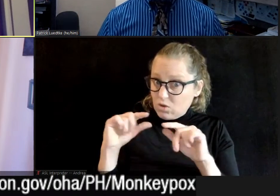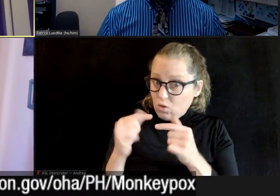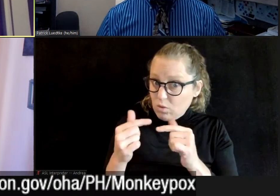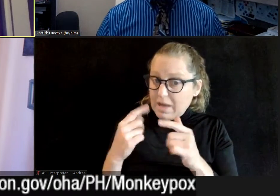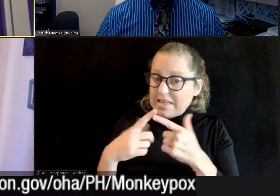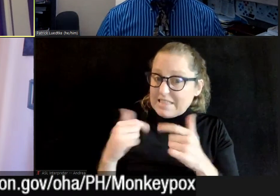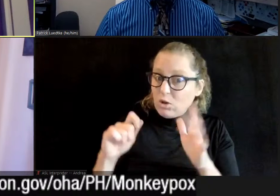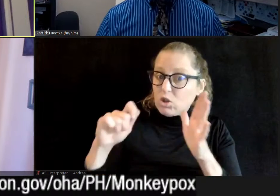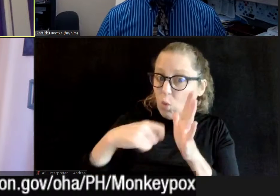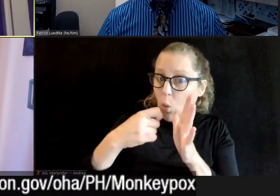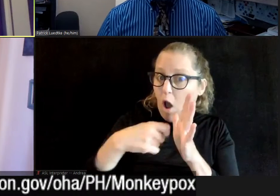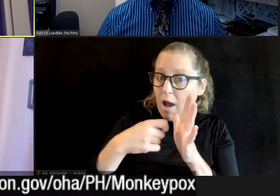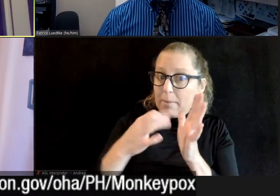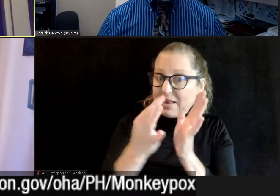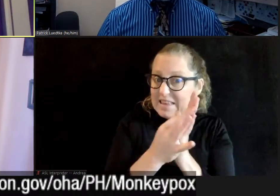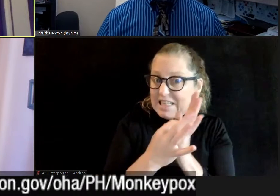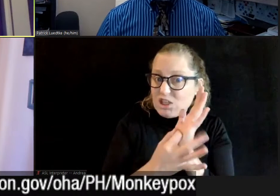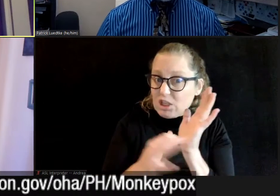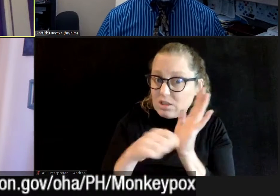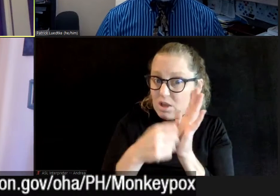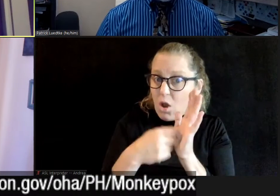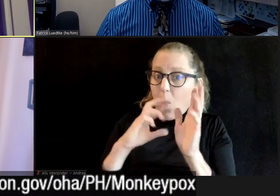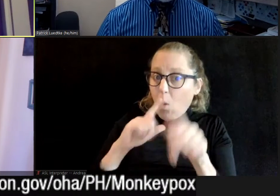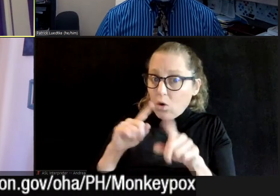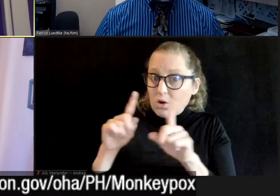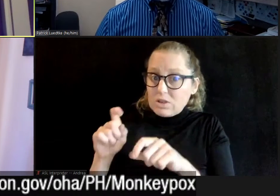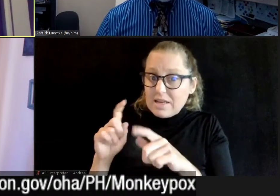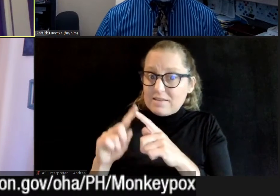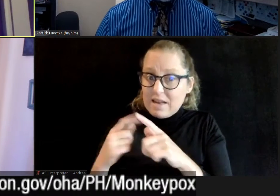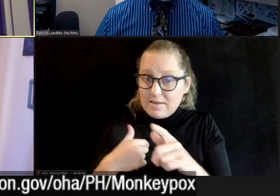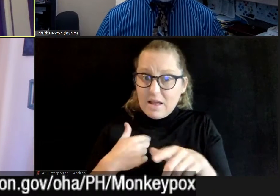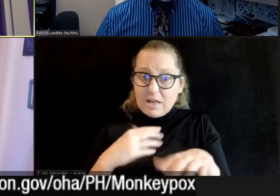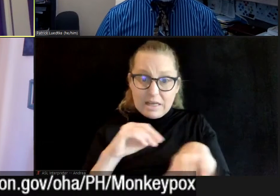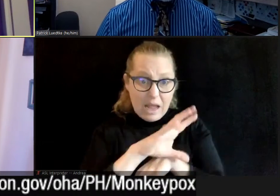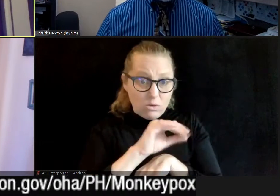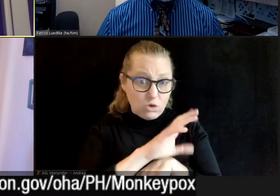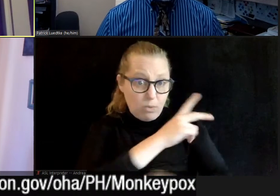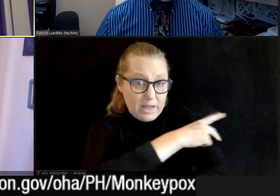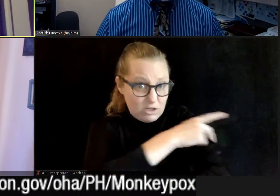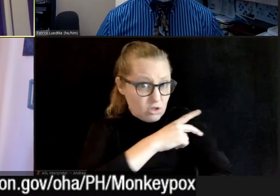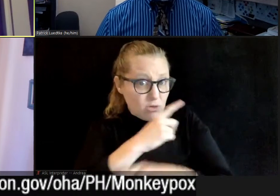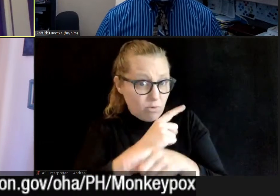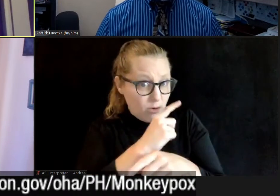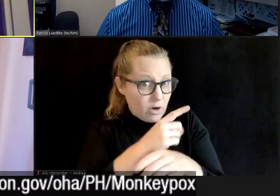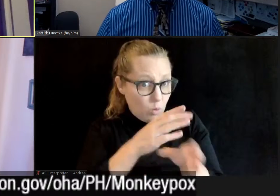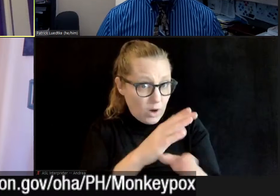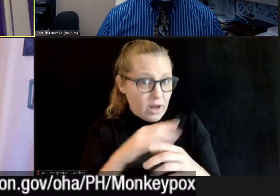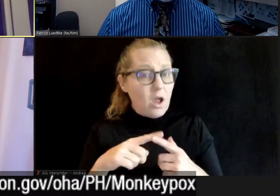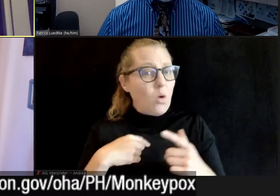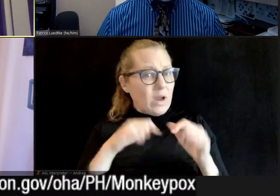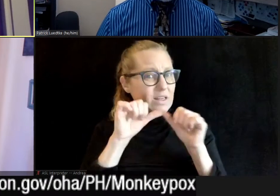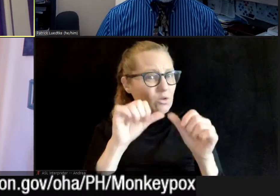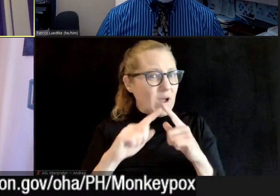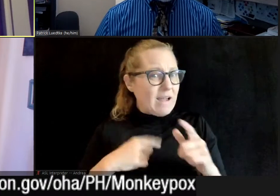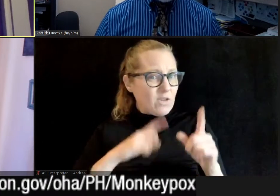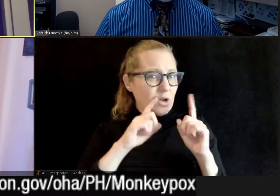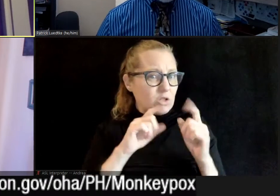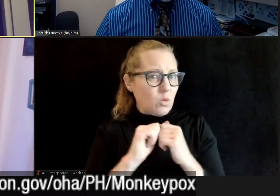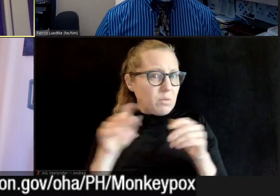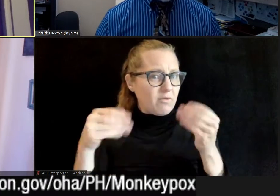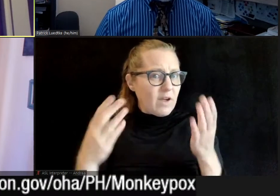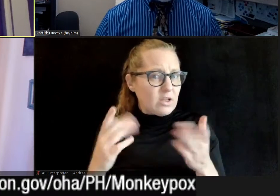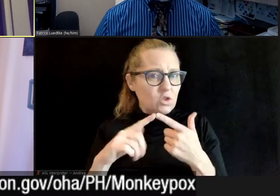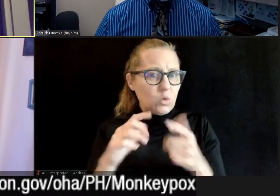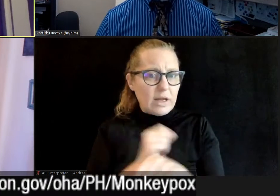those lesions, order that test, and appropriately counsel their patient. We continue to have conversations with providers to get this message